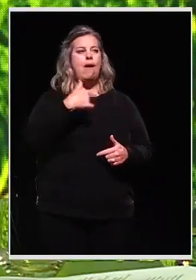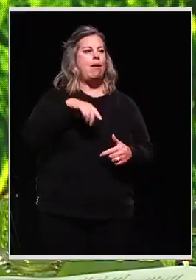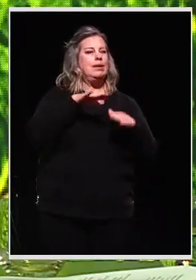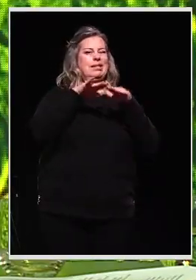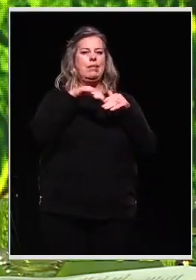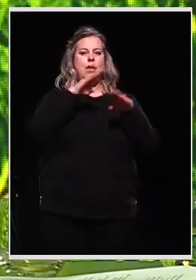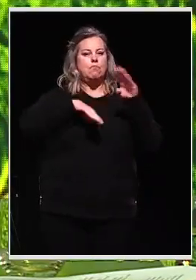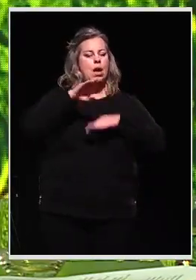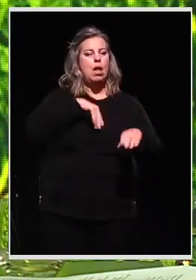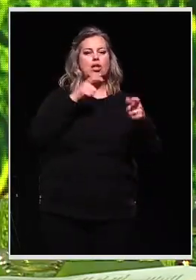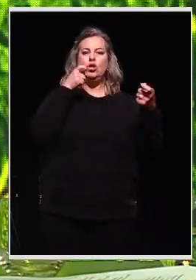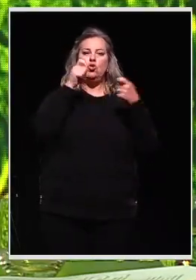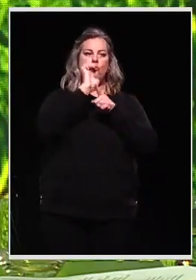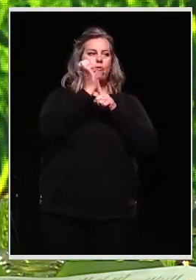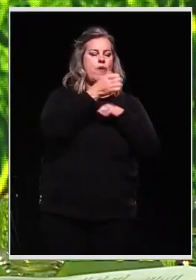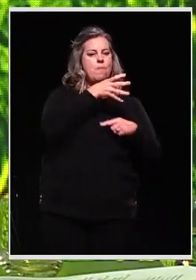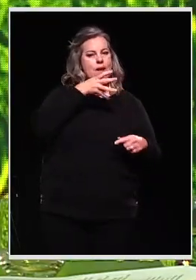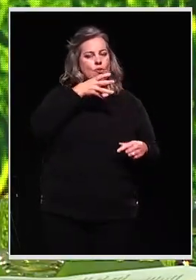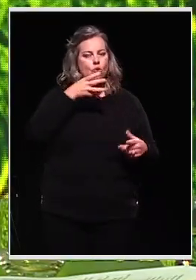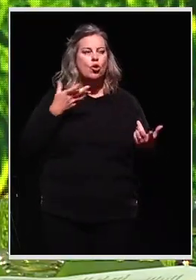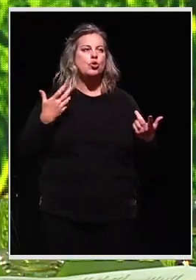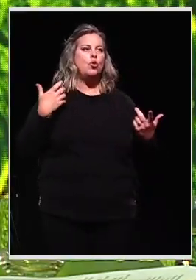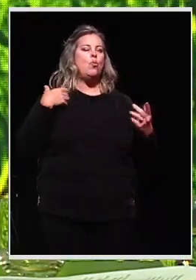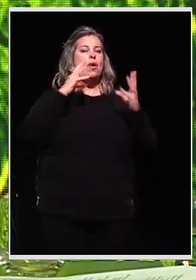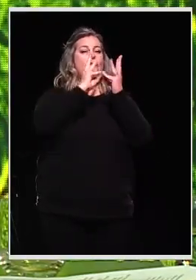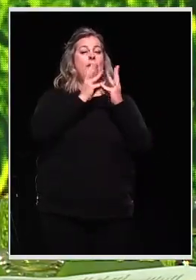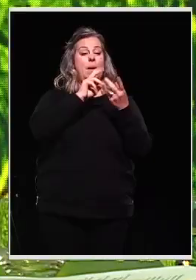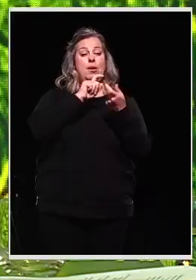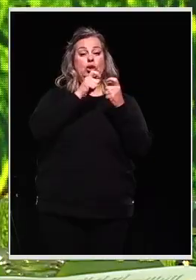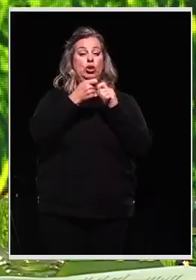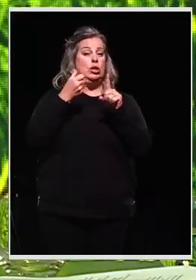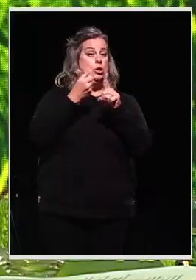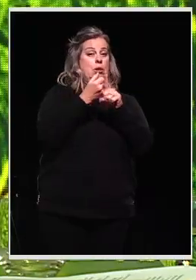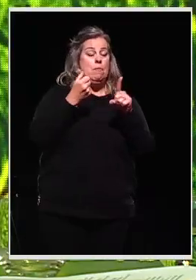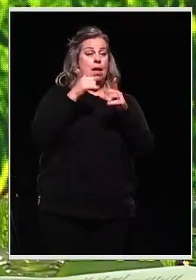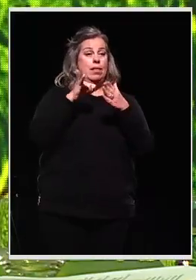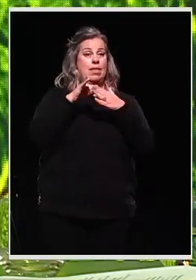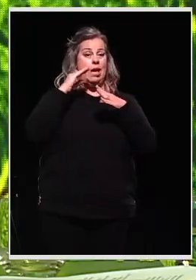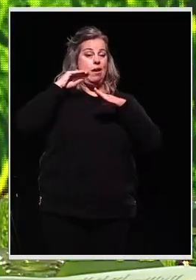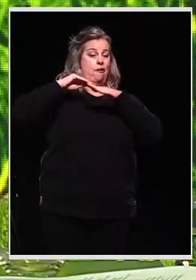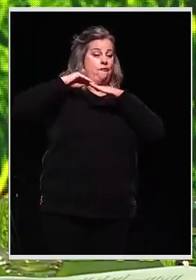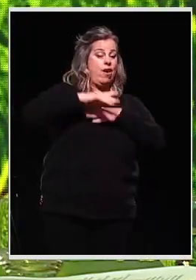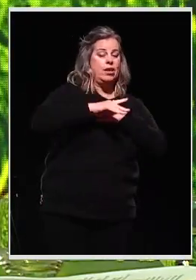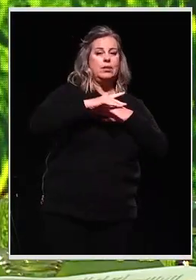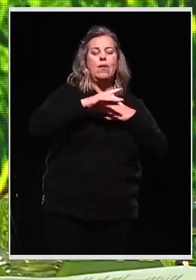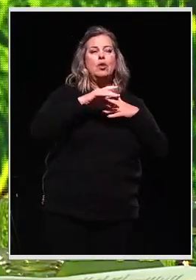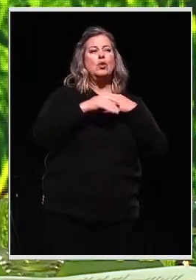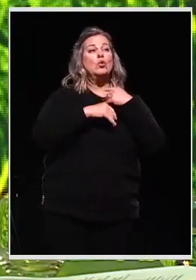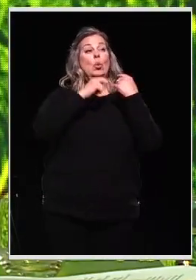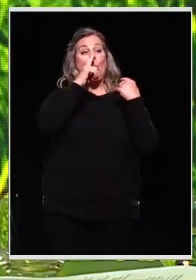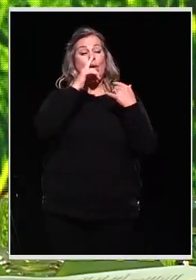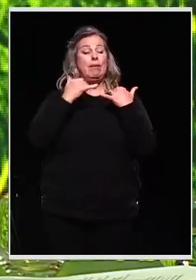biology, controlled environment agriculture, and we have these climate change impacts that are hitting us and are going to continue to hit us. So now is not the